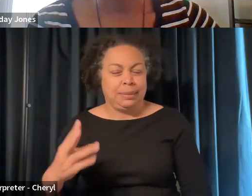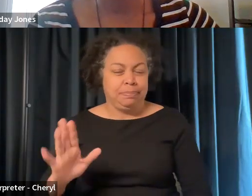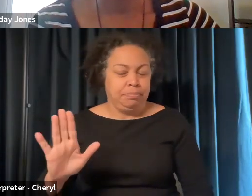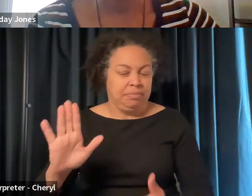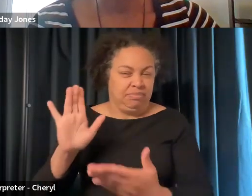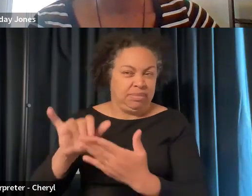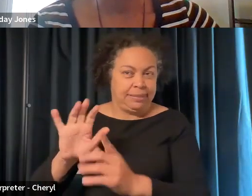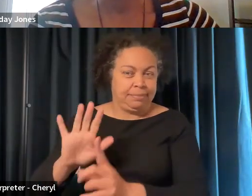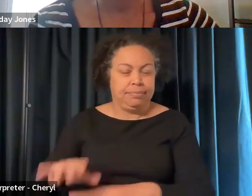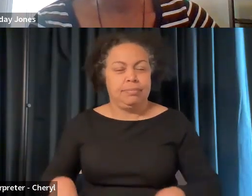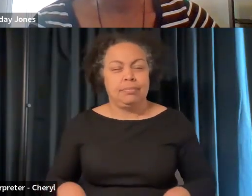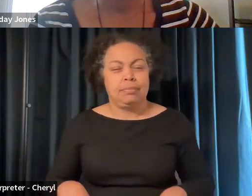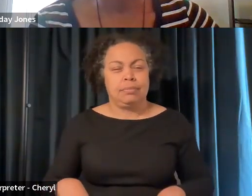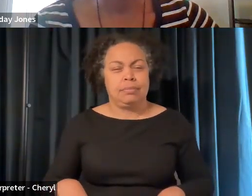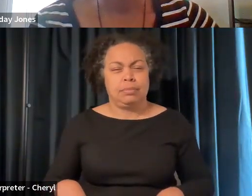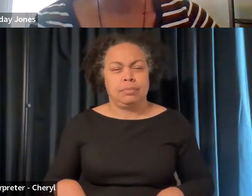I